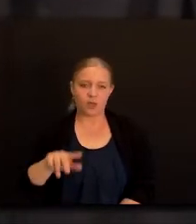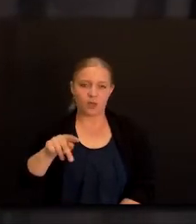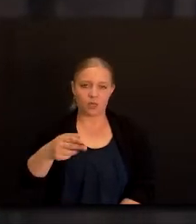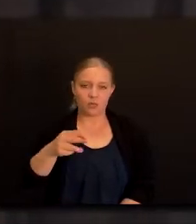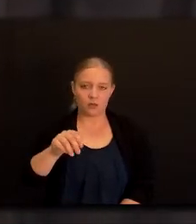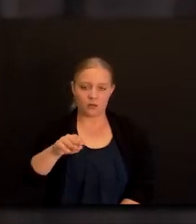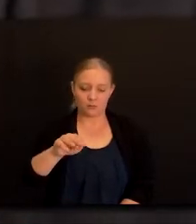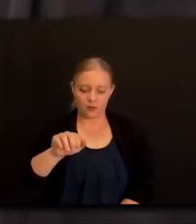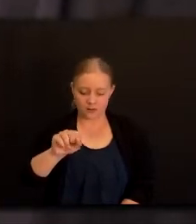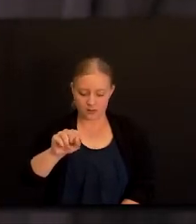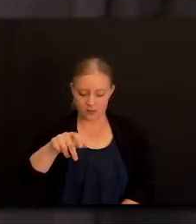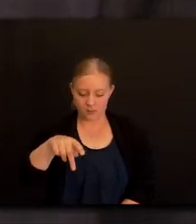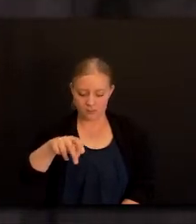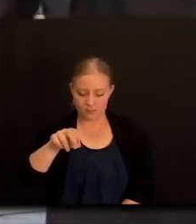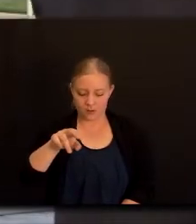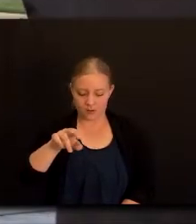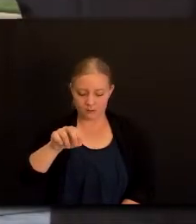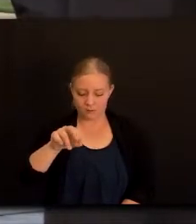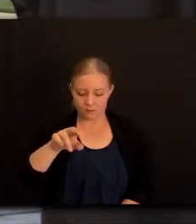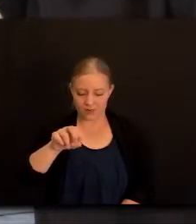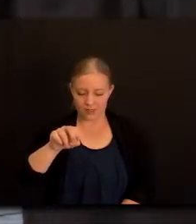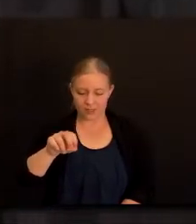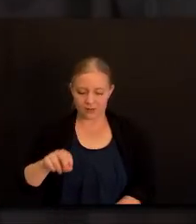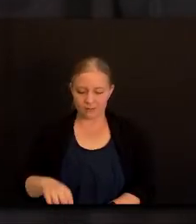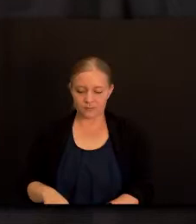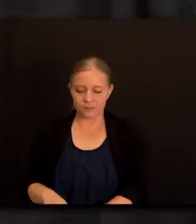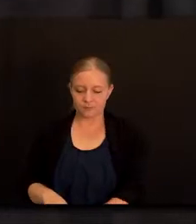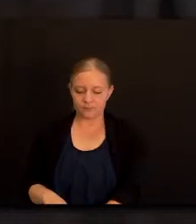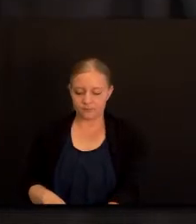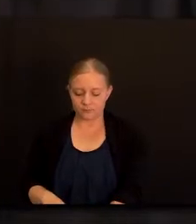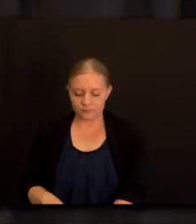Thomas Joseph Puer.